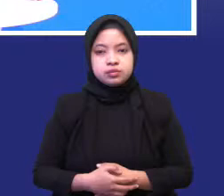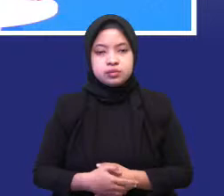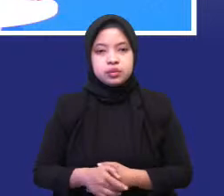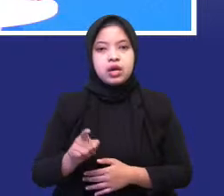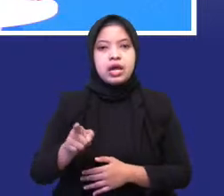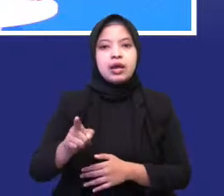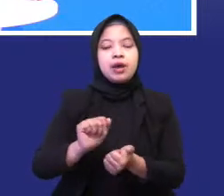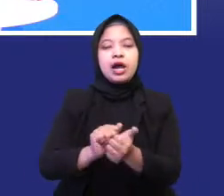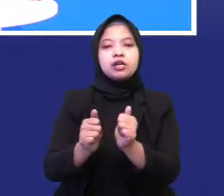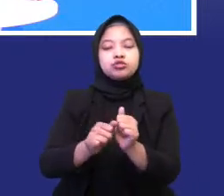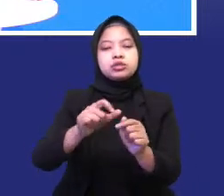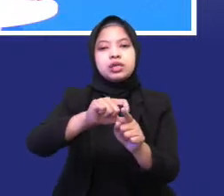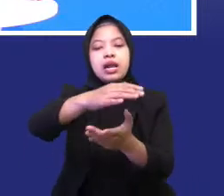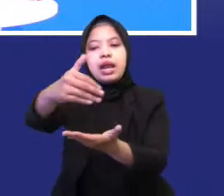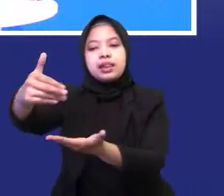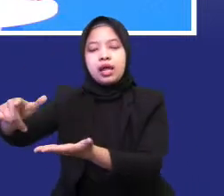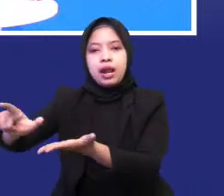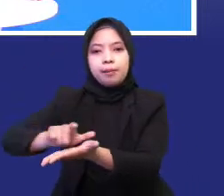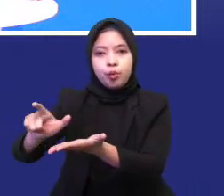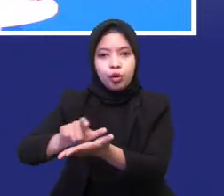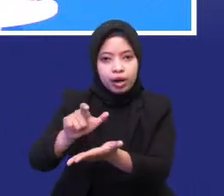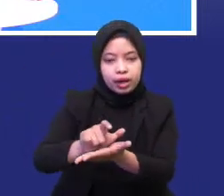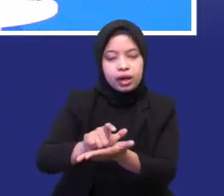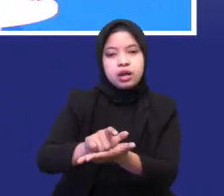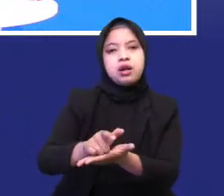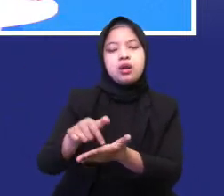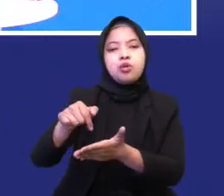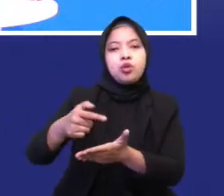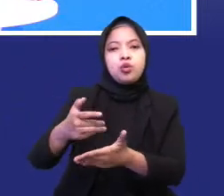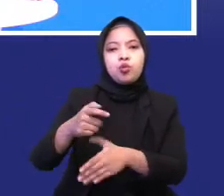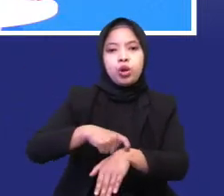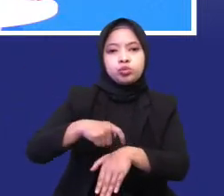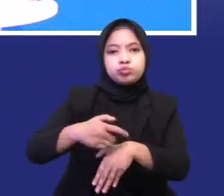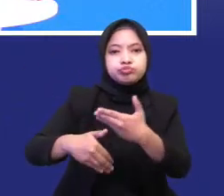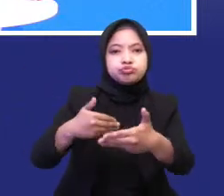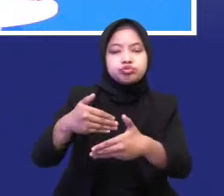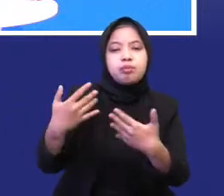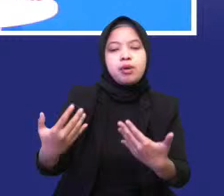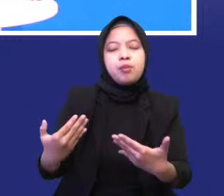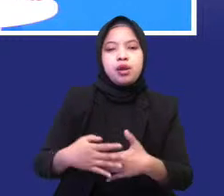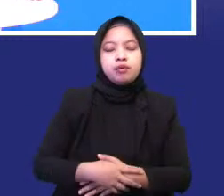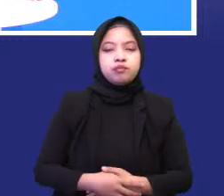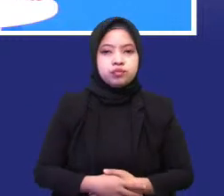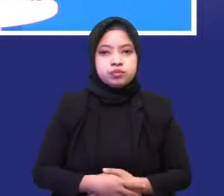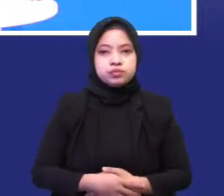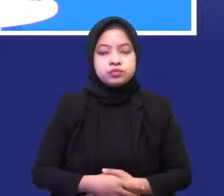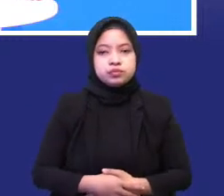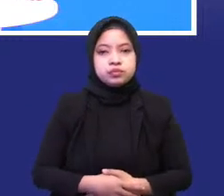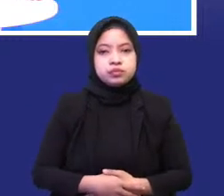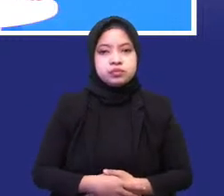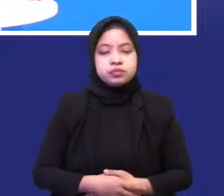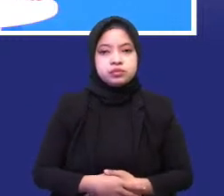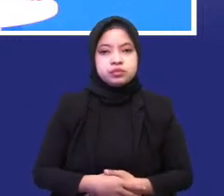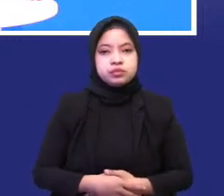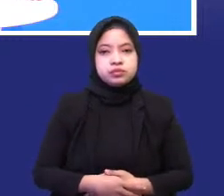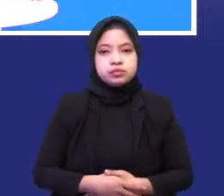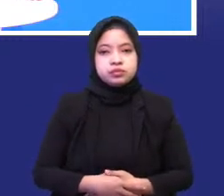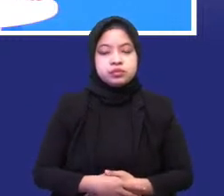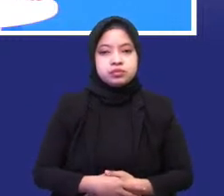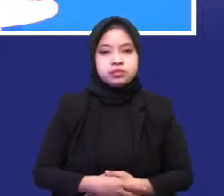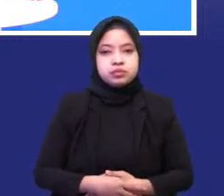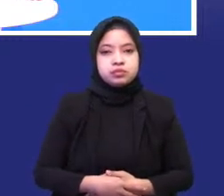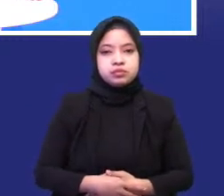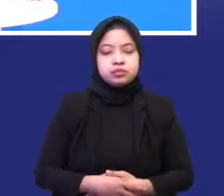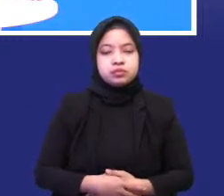visas, Natalia. But I'll hand over to Professor Wiku if he knows anything about. I think it's been much harder for journalists to